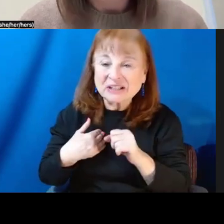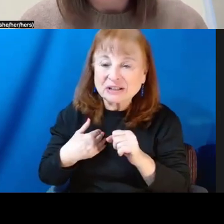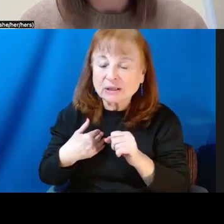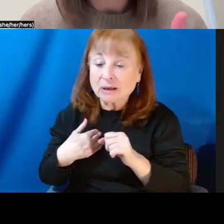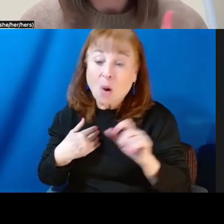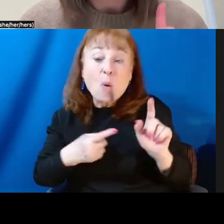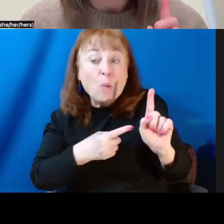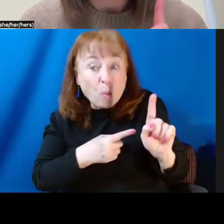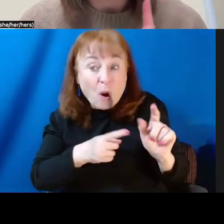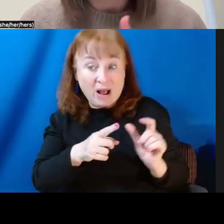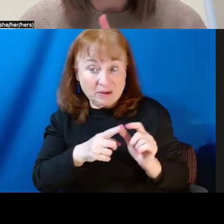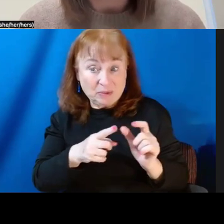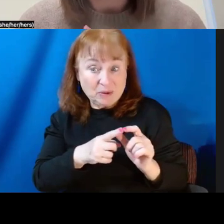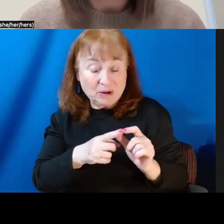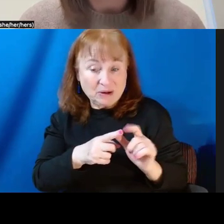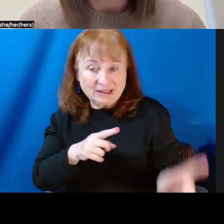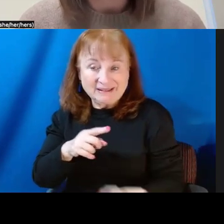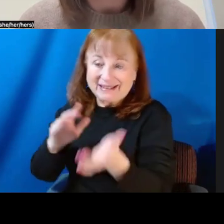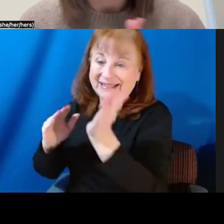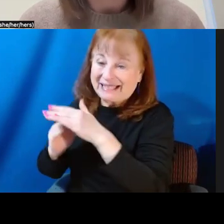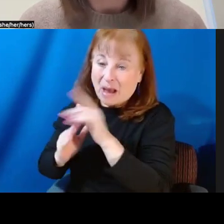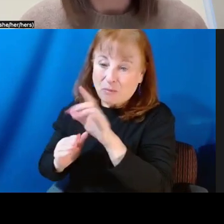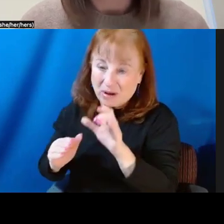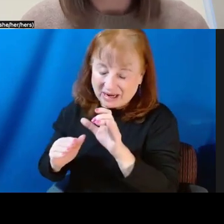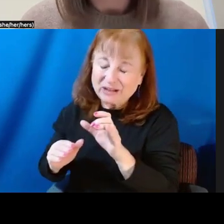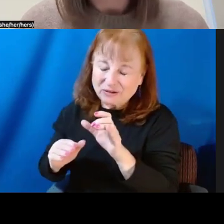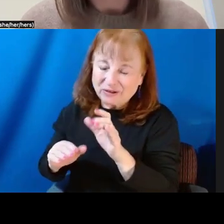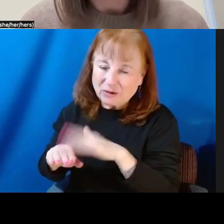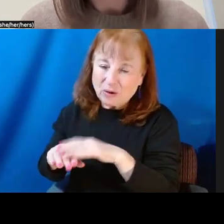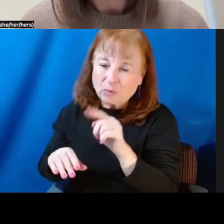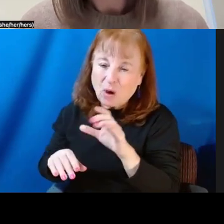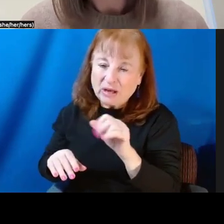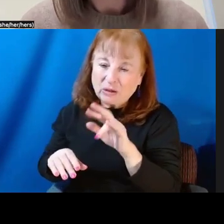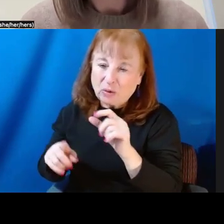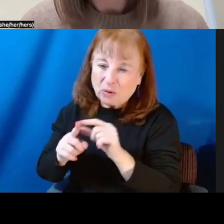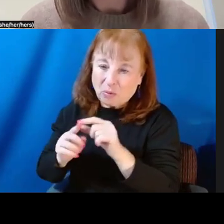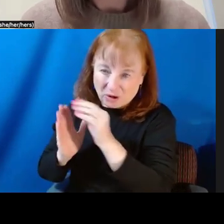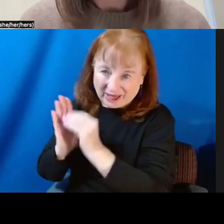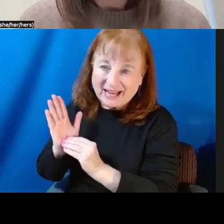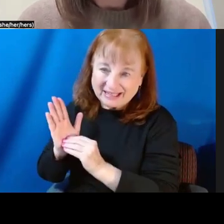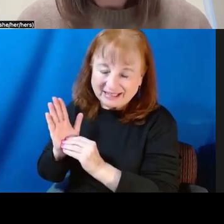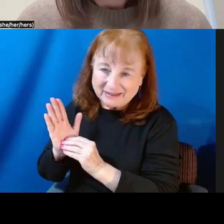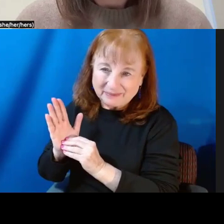of them is in the top 100 on at least one core word list.